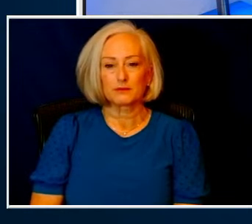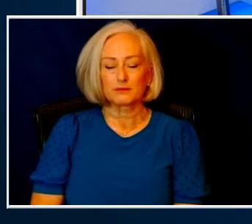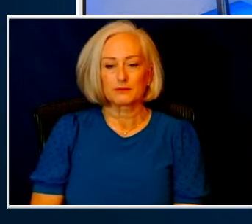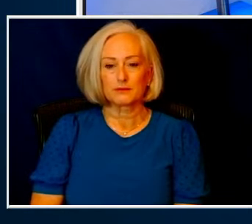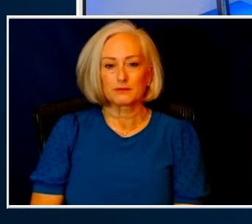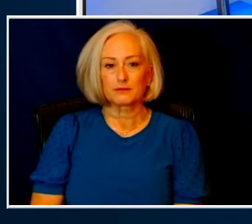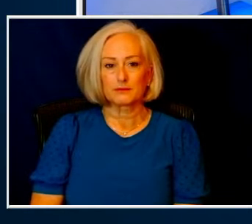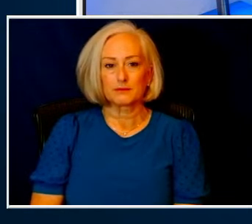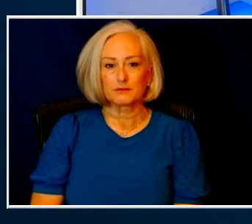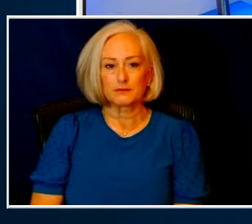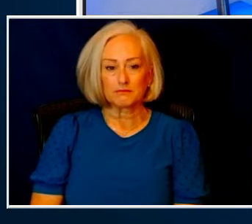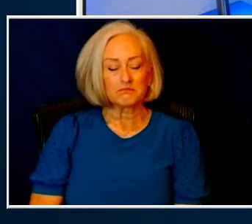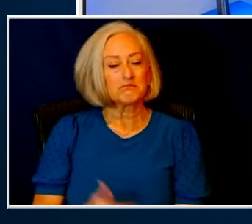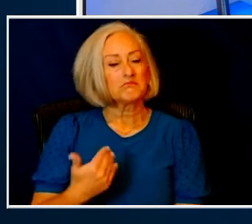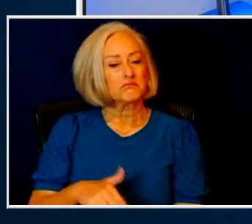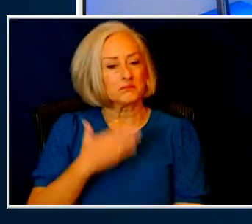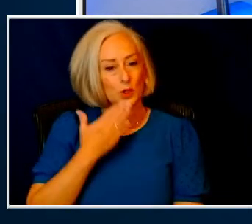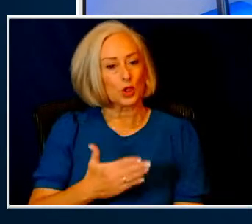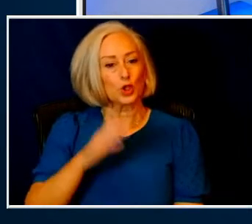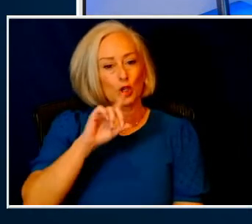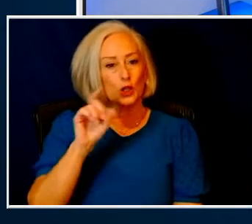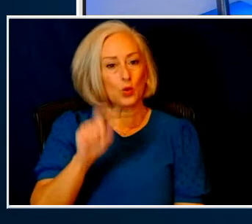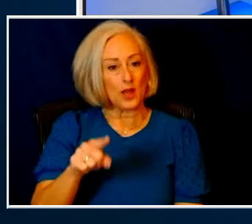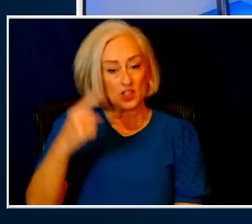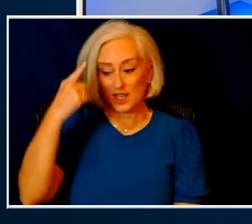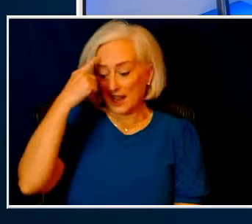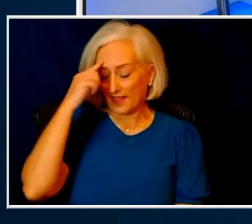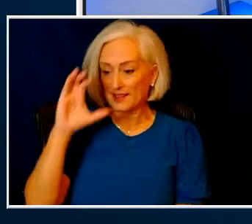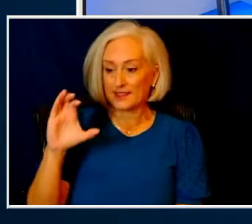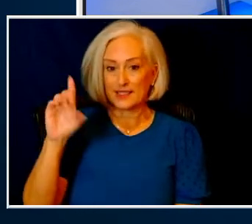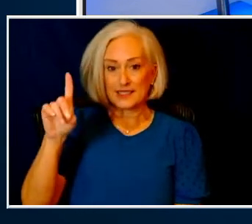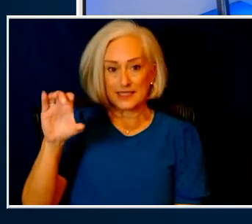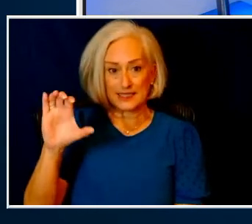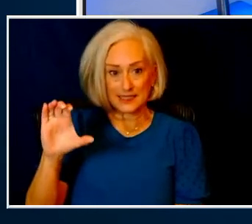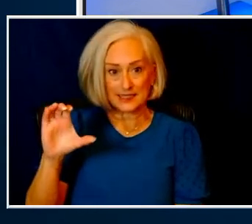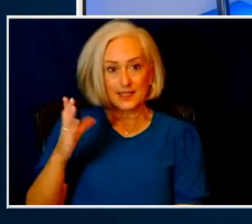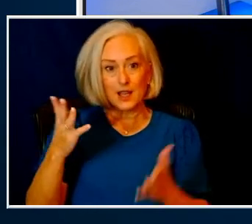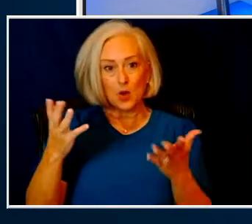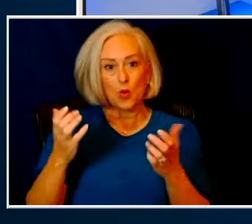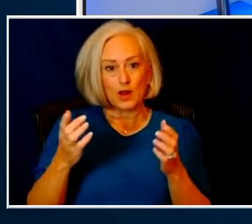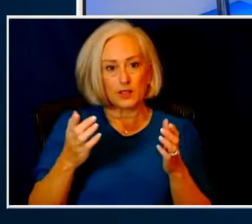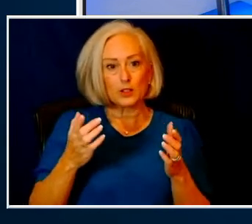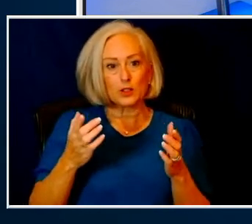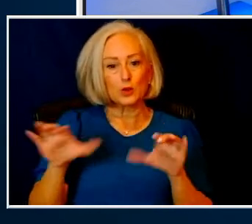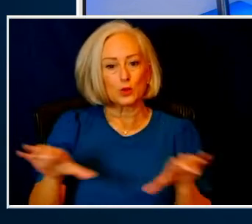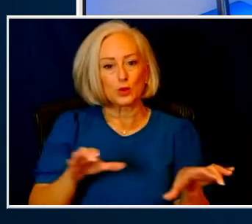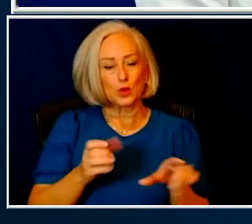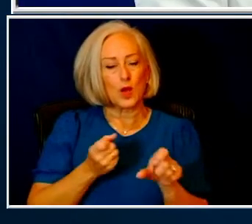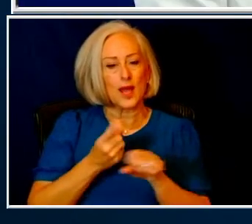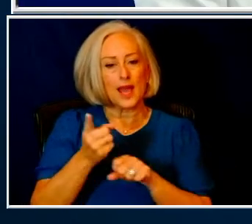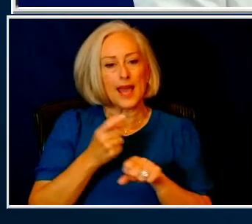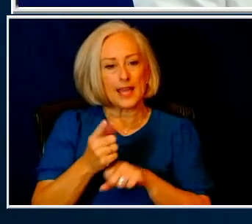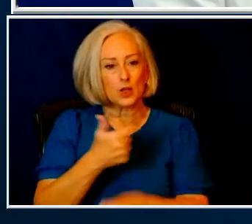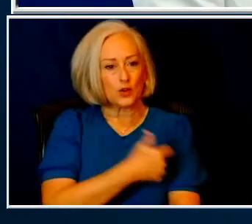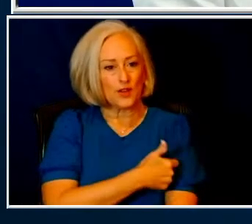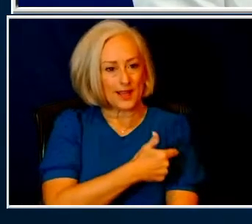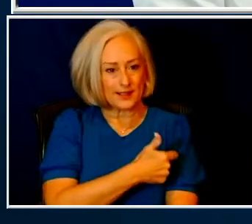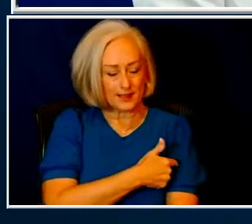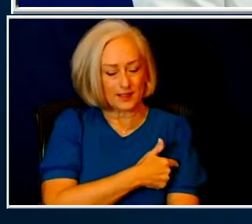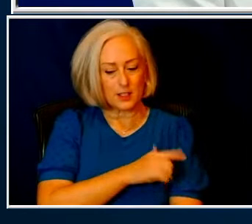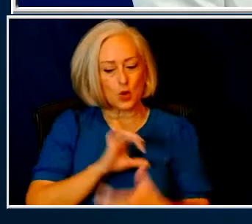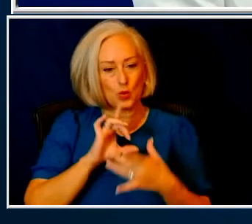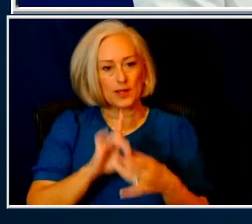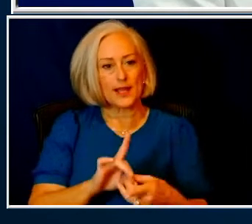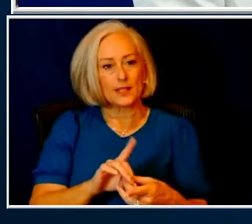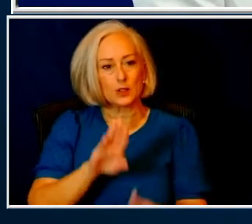That's a great question, Hawk. I think the CDC was hoping to move toward annual vaccinations based on some stuff they talked about at the bivalent, but a lot of that will